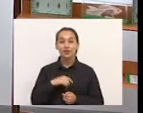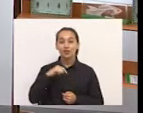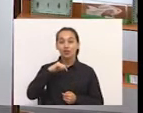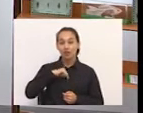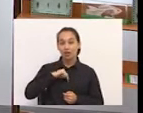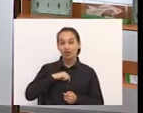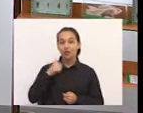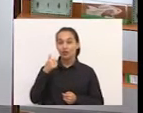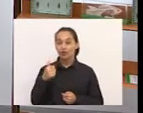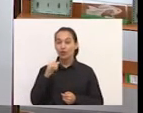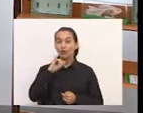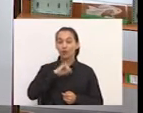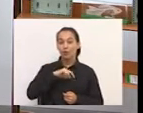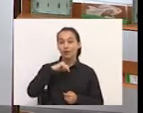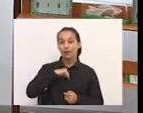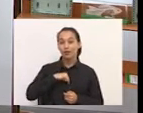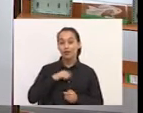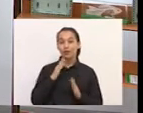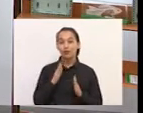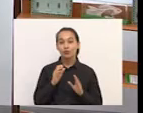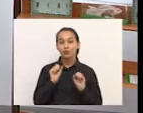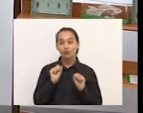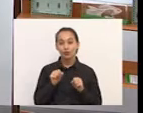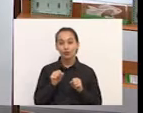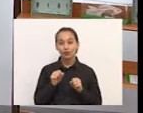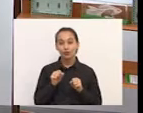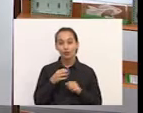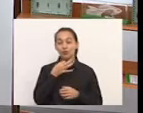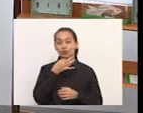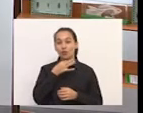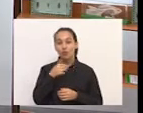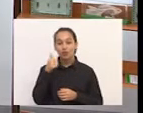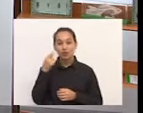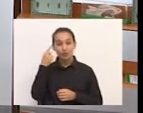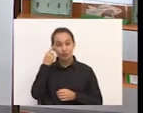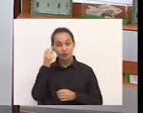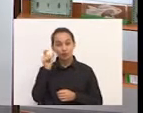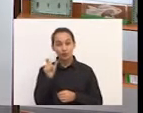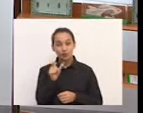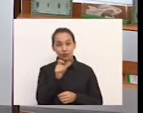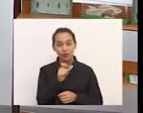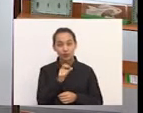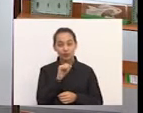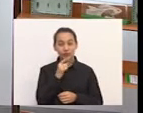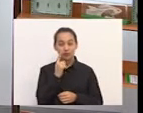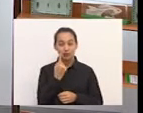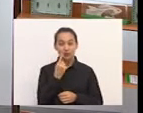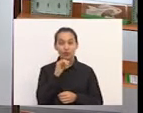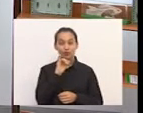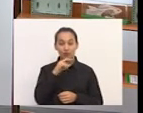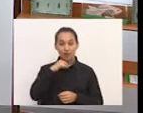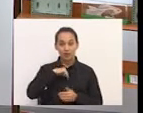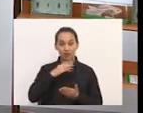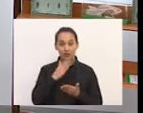ijobiy, ham salbiy tomonlar kuzatilar ekan. Har qanday yaxshi deb o'ylagan insonimizning bir yomon xislati bo'lgani